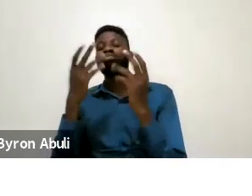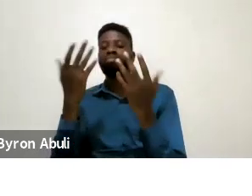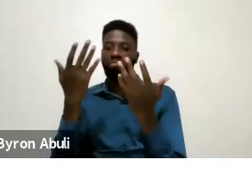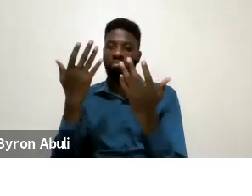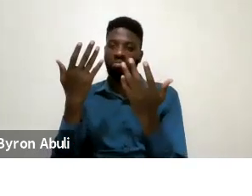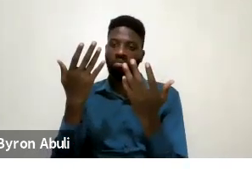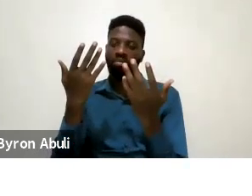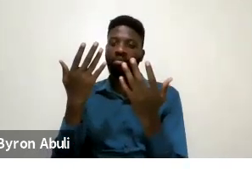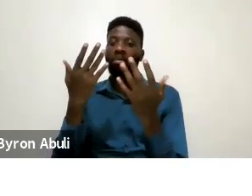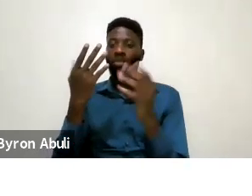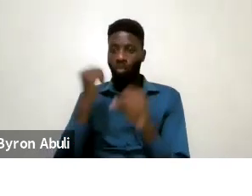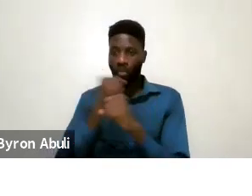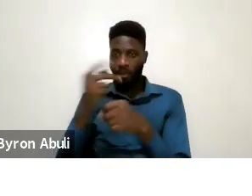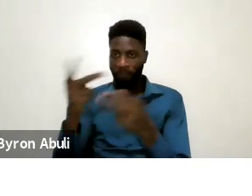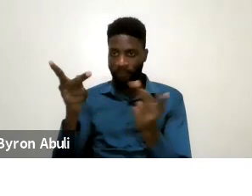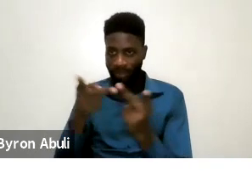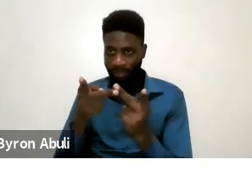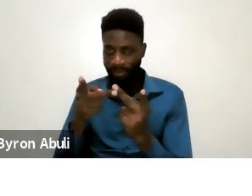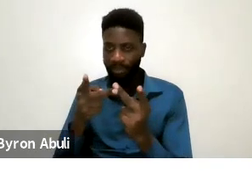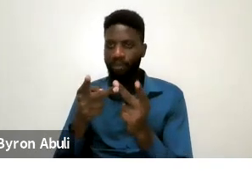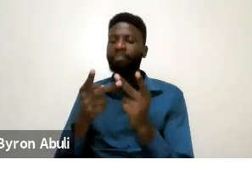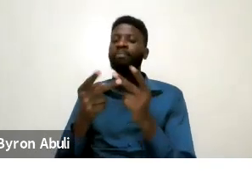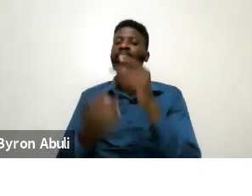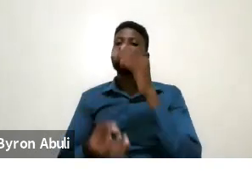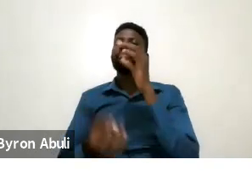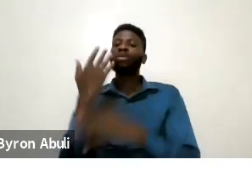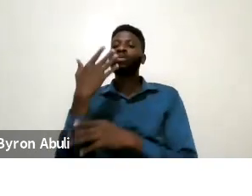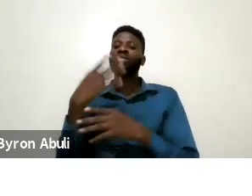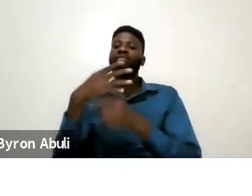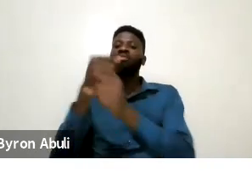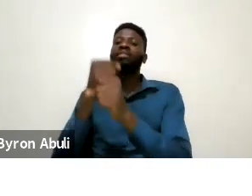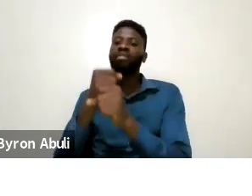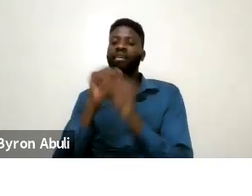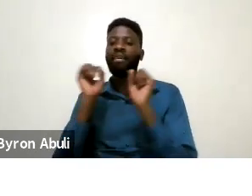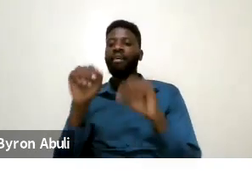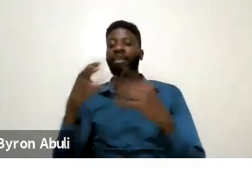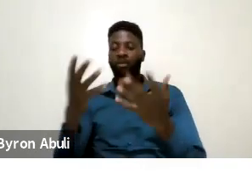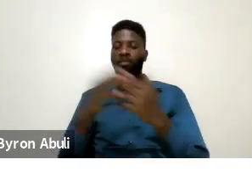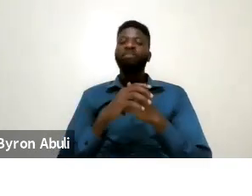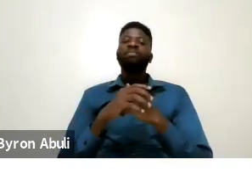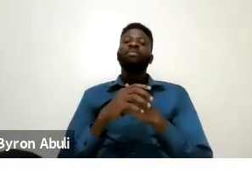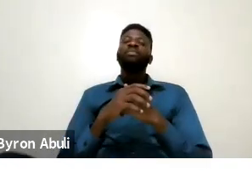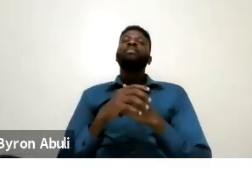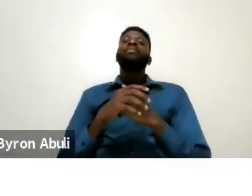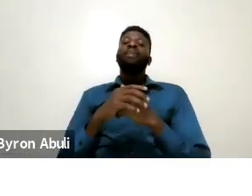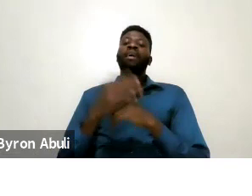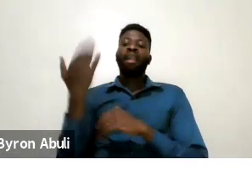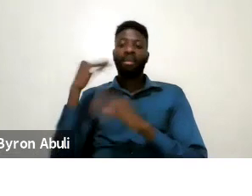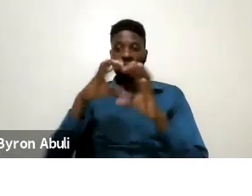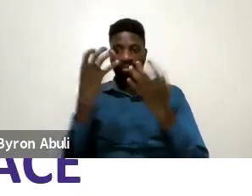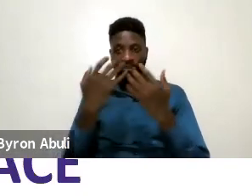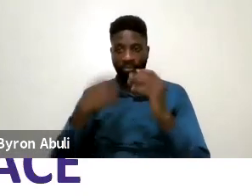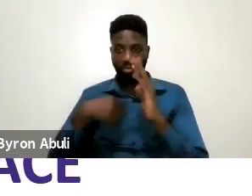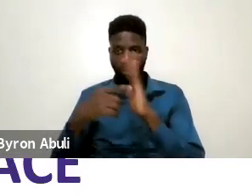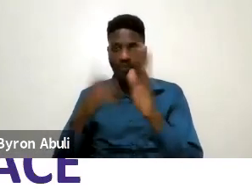in the workplace. You spend a lot of time in the workplace, and I think in the last class I showed you that you spend a bit of time in